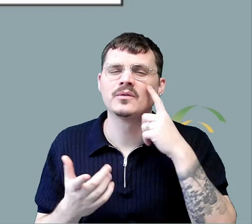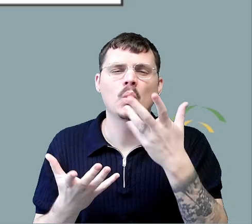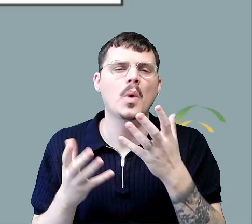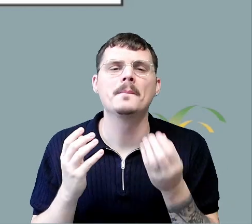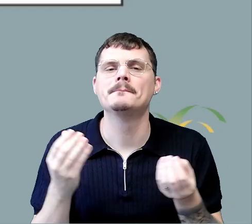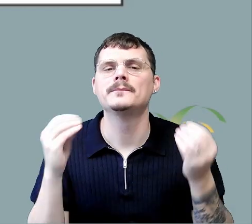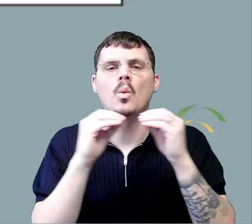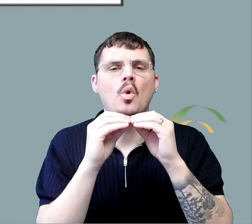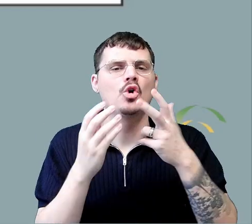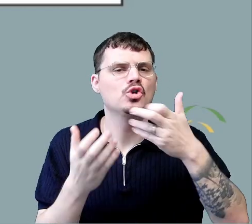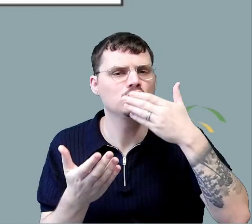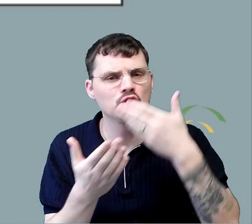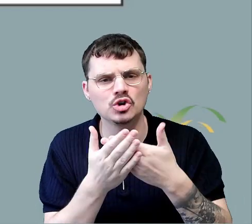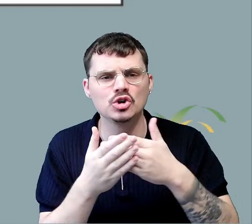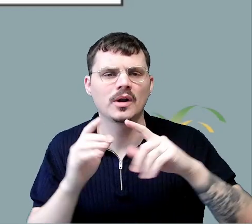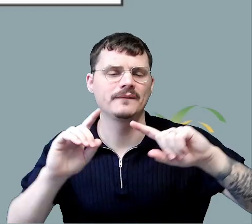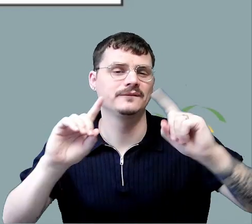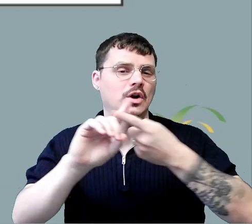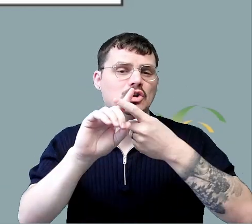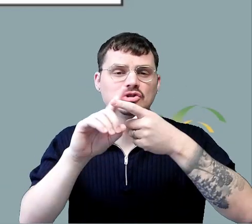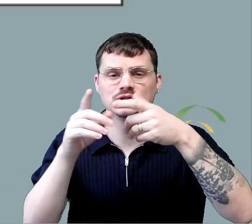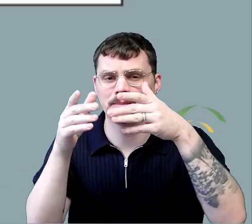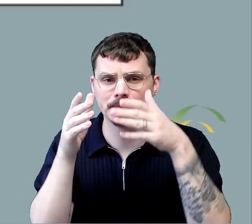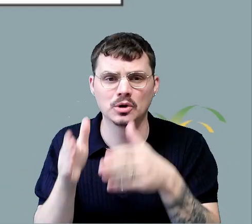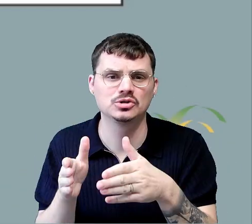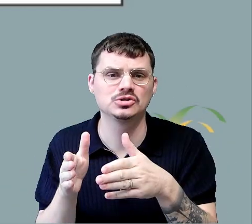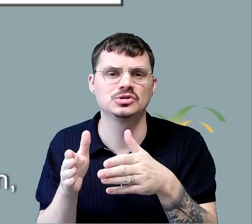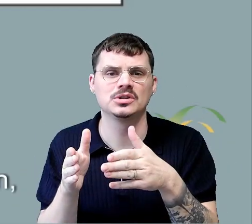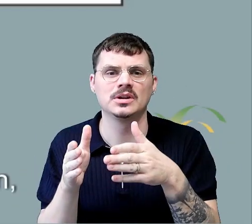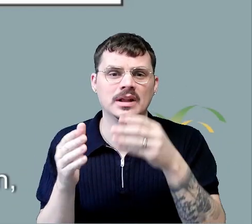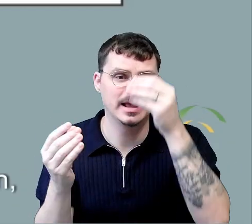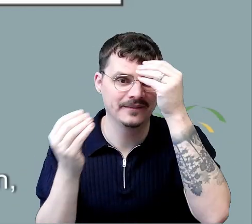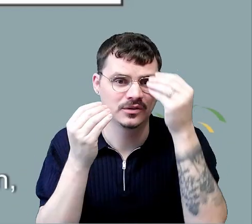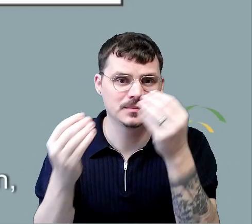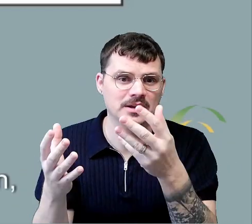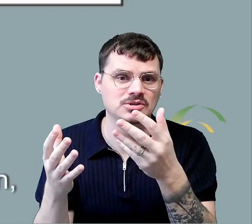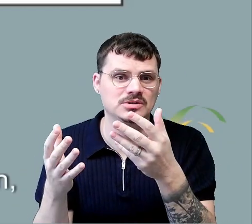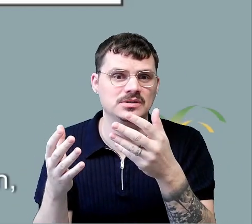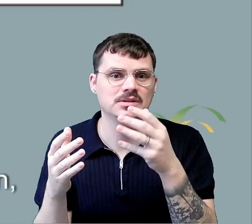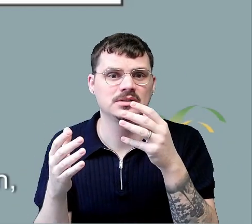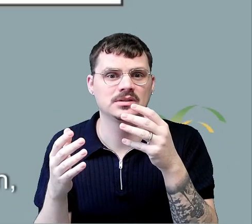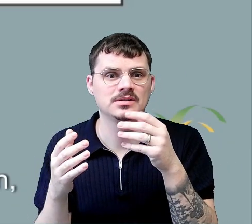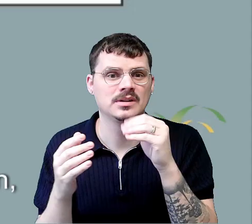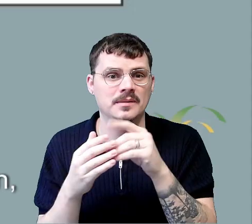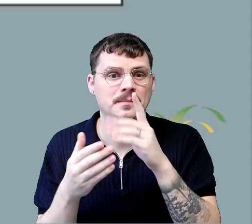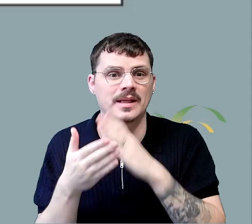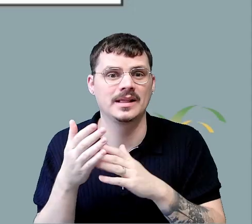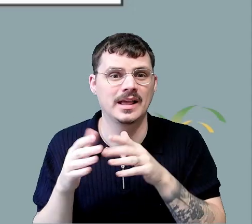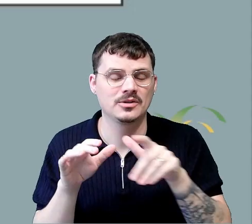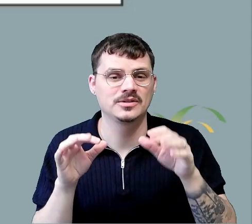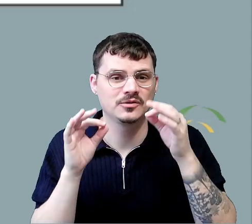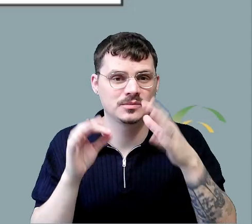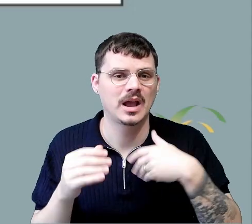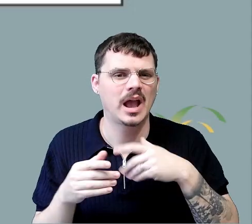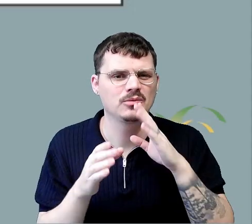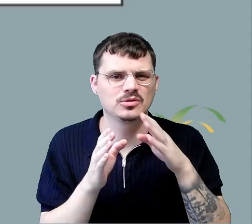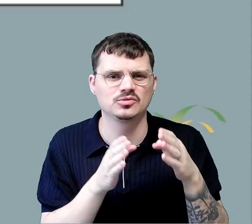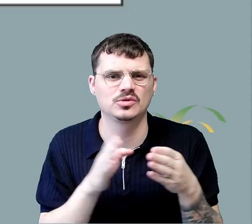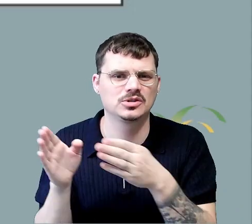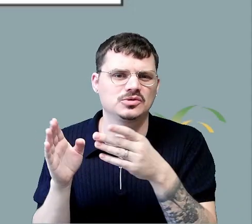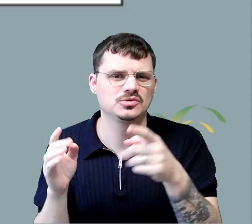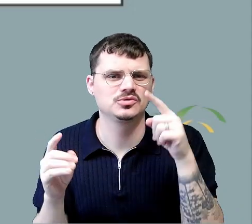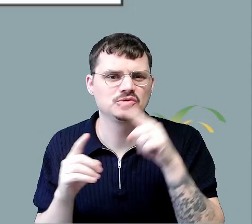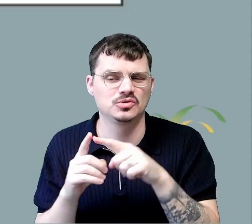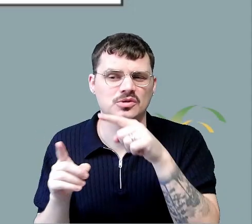For more good first-person information and plain language information, I direct you to